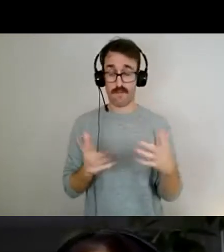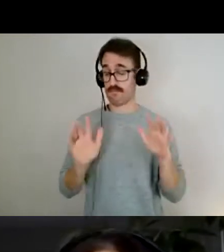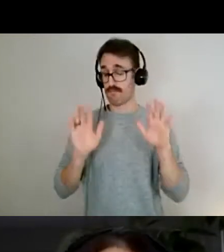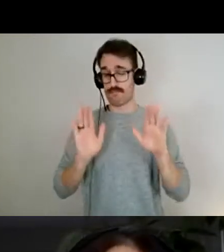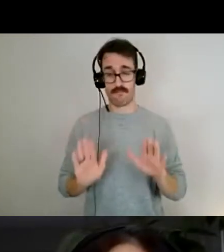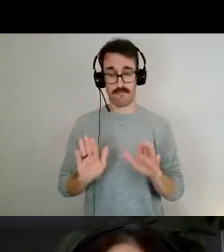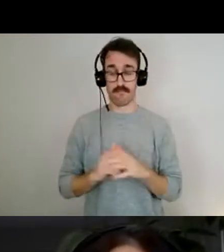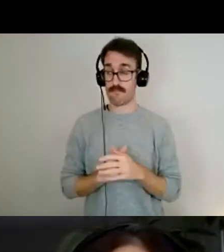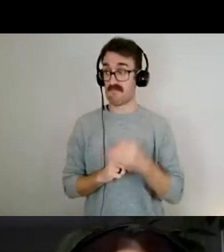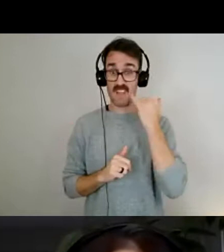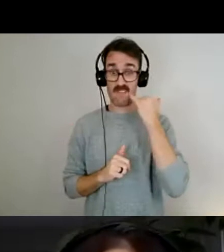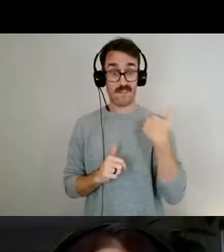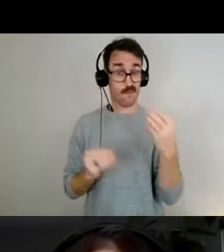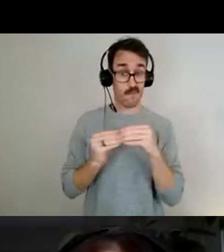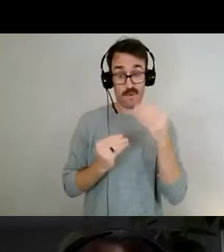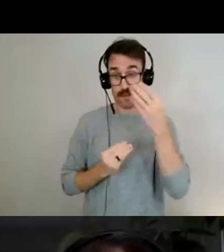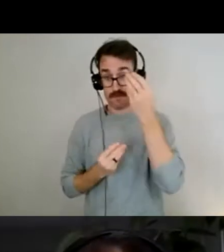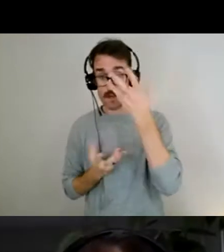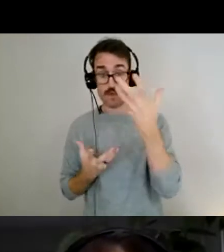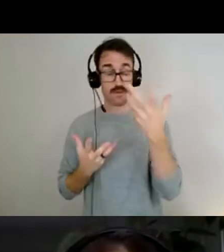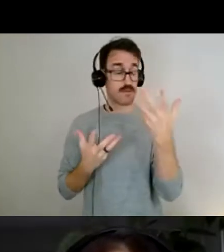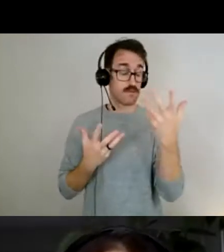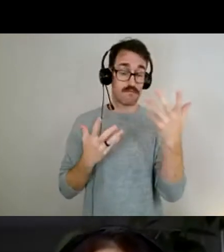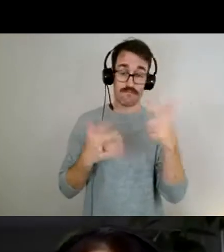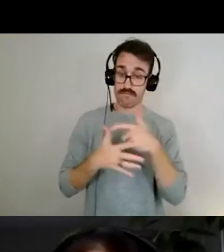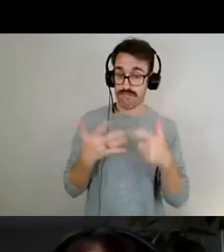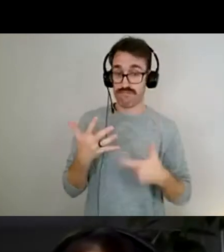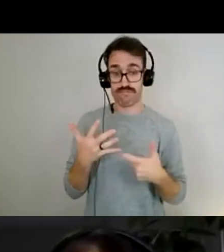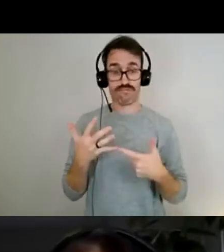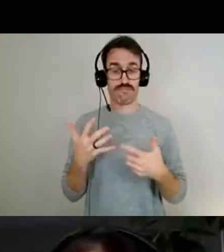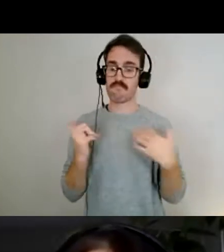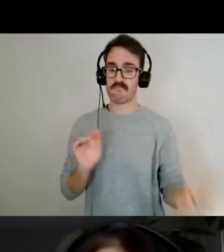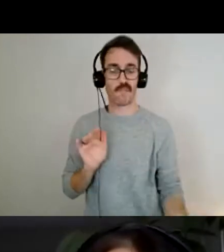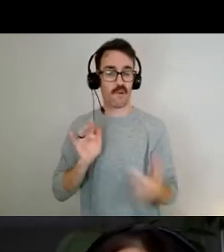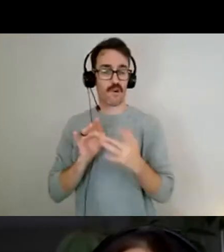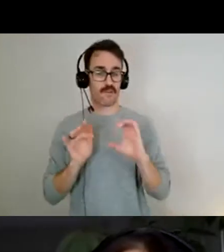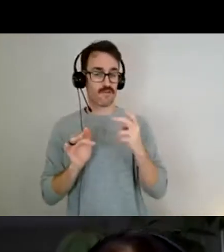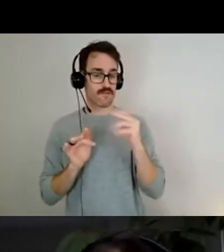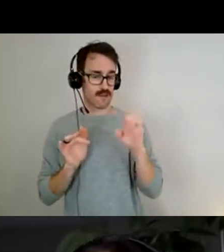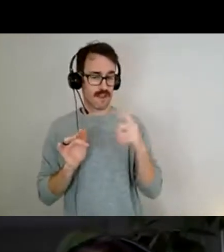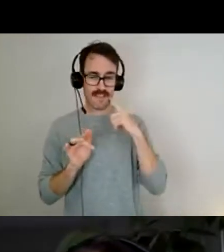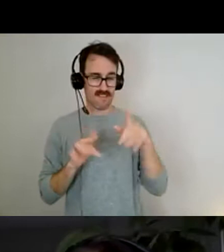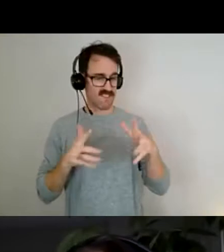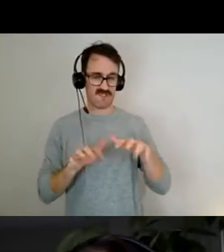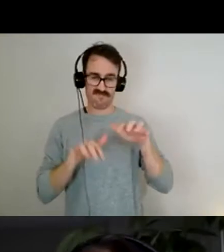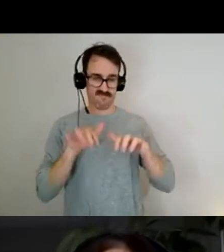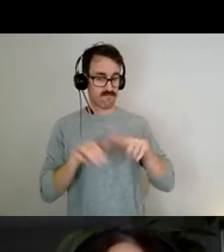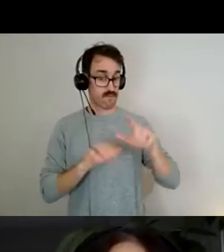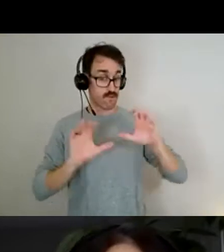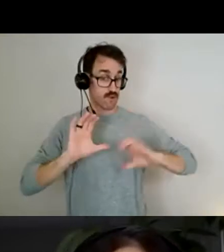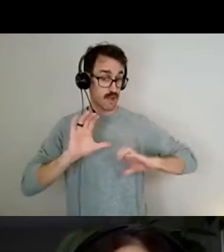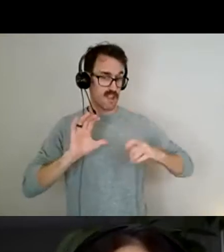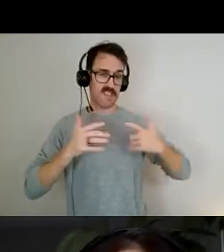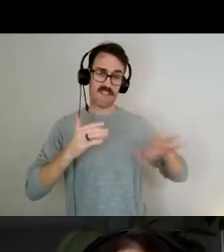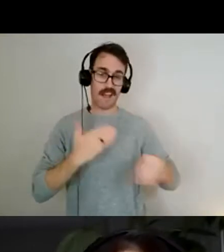if you have any other information, you can certainly contact Christine. I think she put her email into the chat